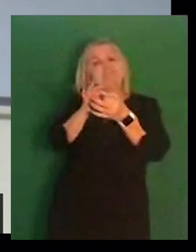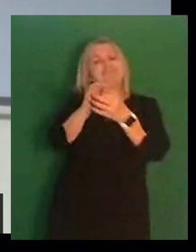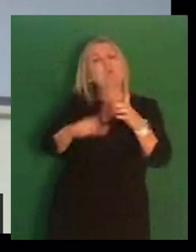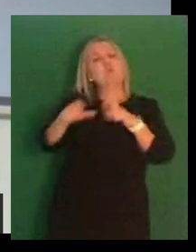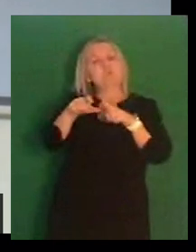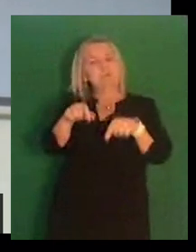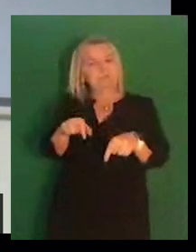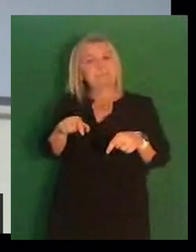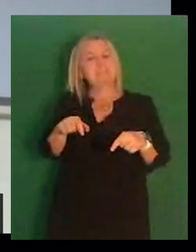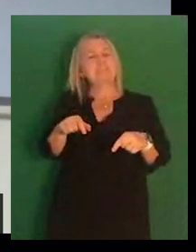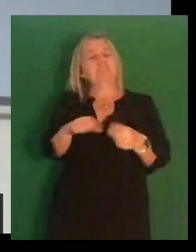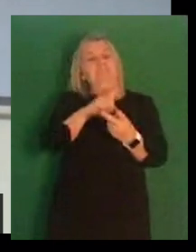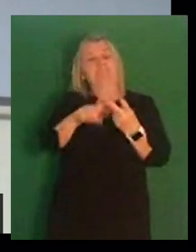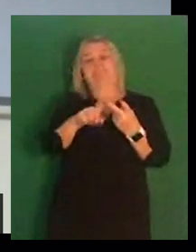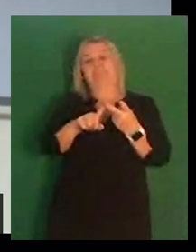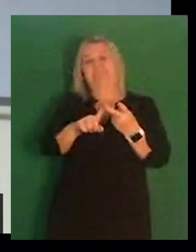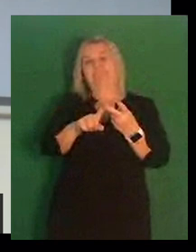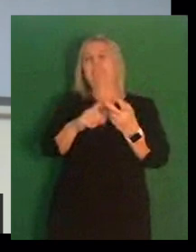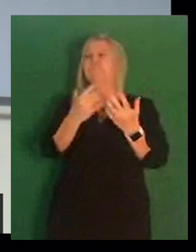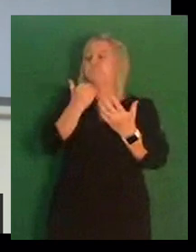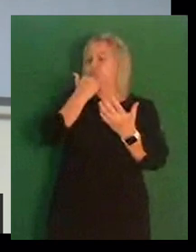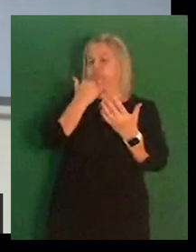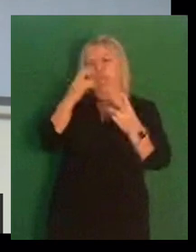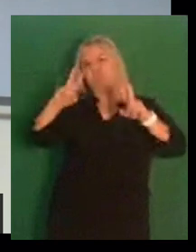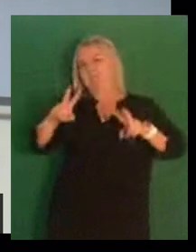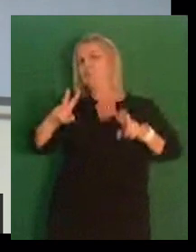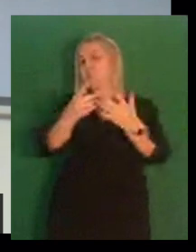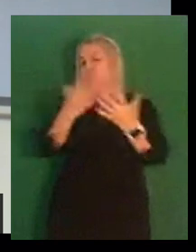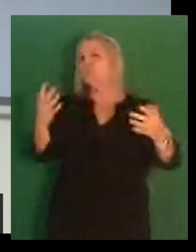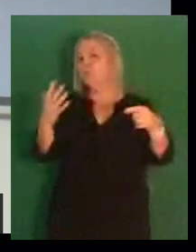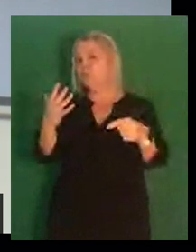The other piece which has had the most views was written by